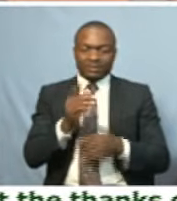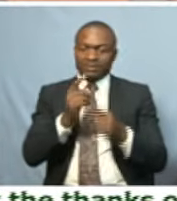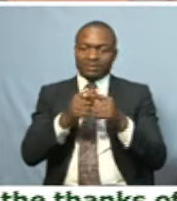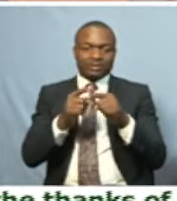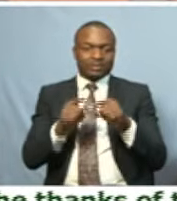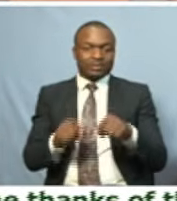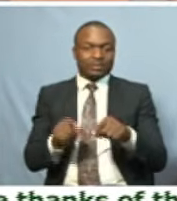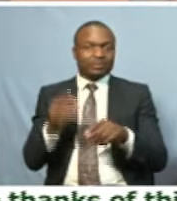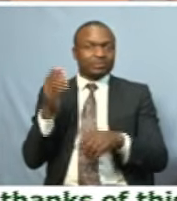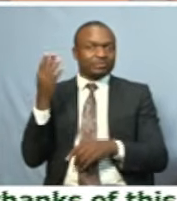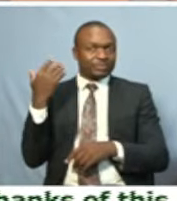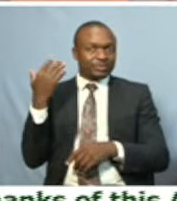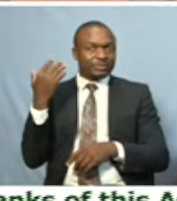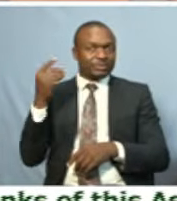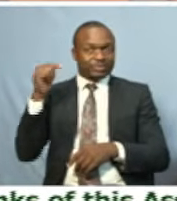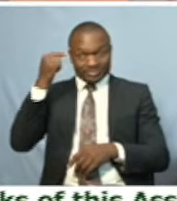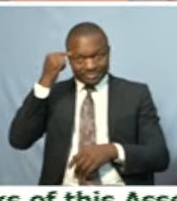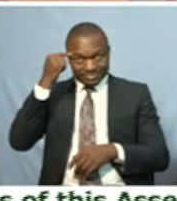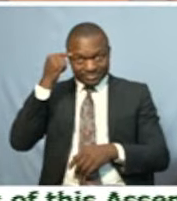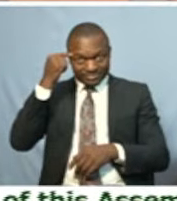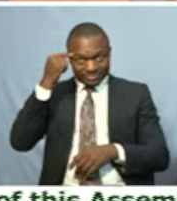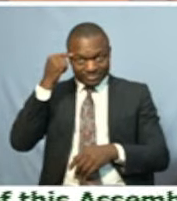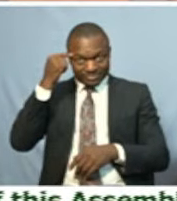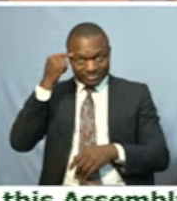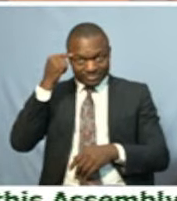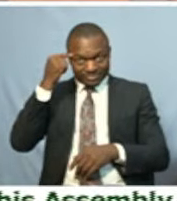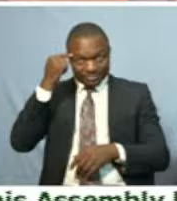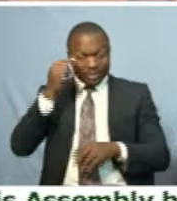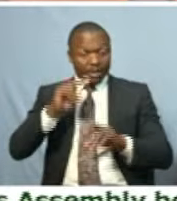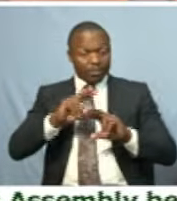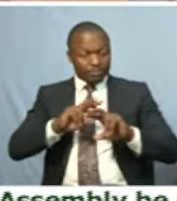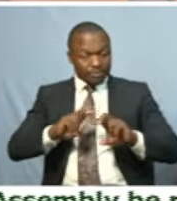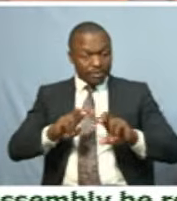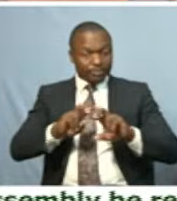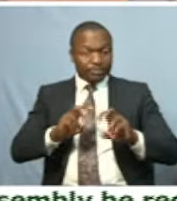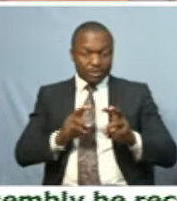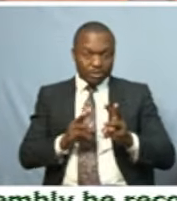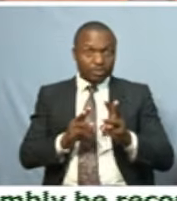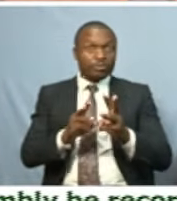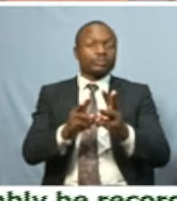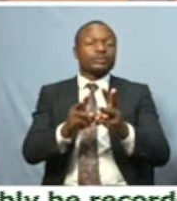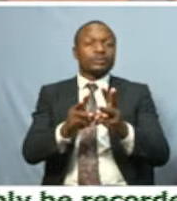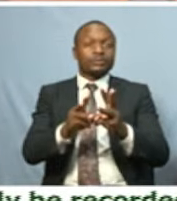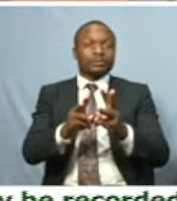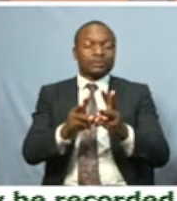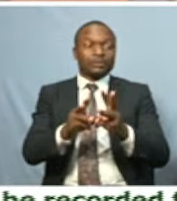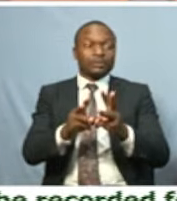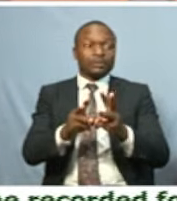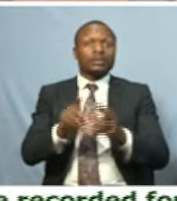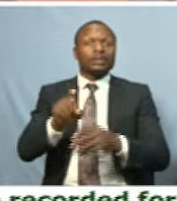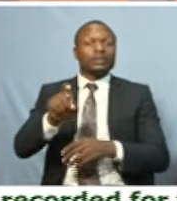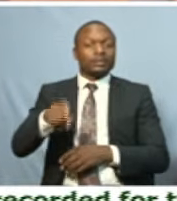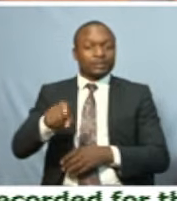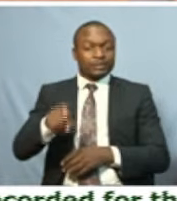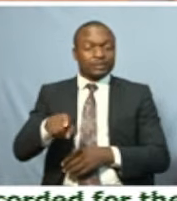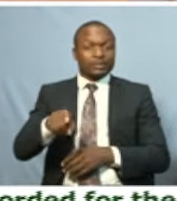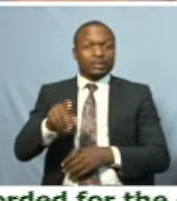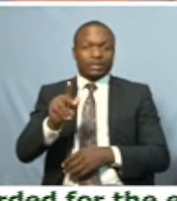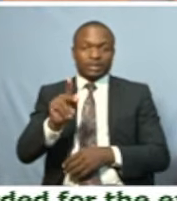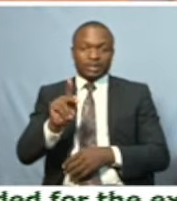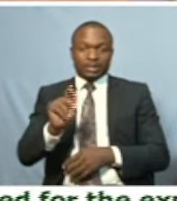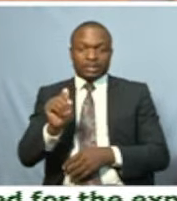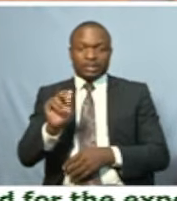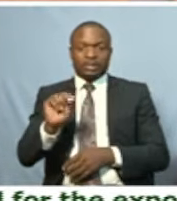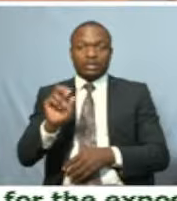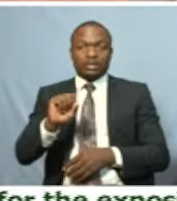happening in the previous government. Evaluation criteria and compliance requirements for Kasanshi